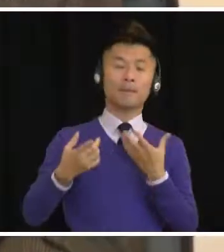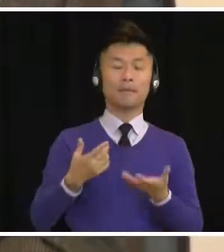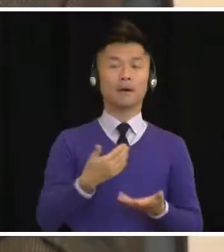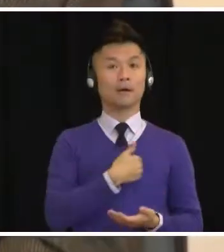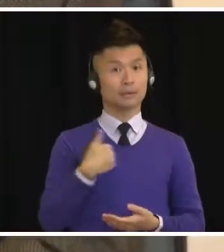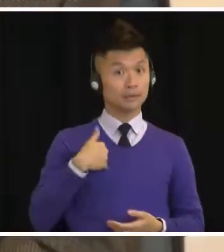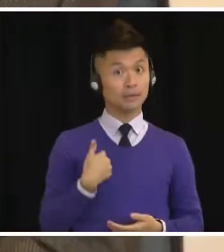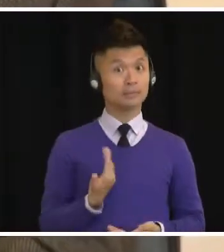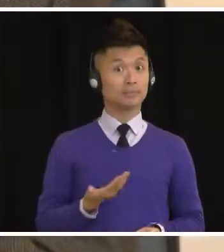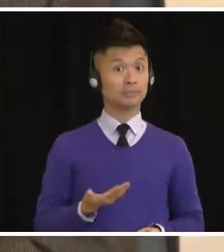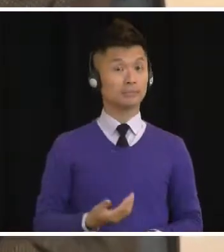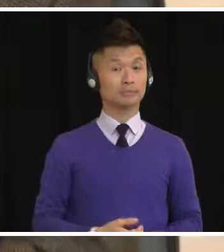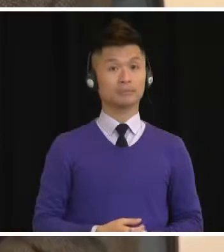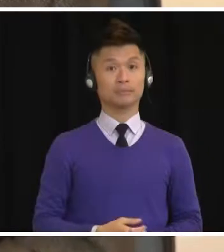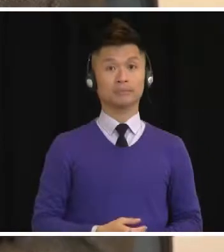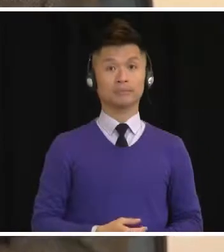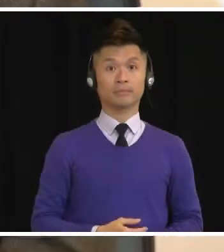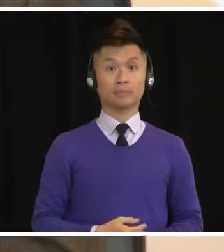One question